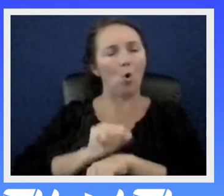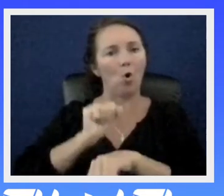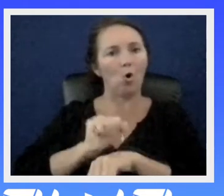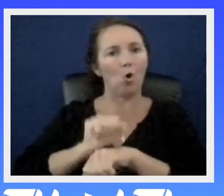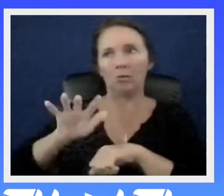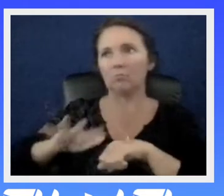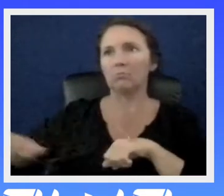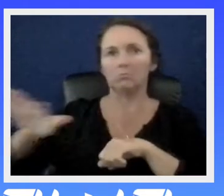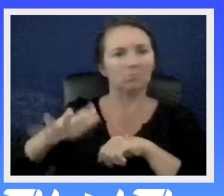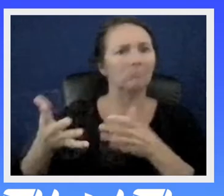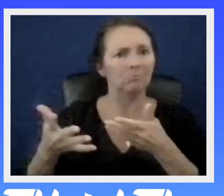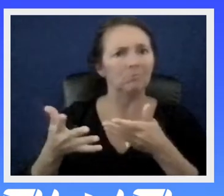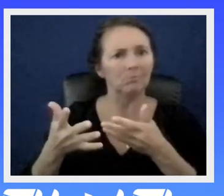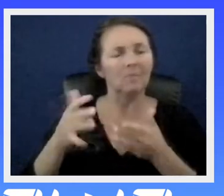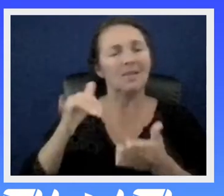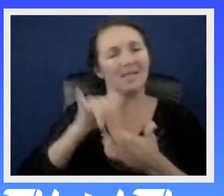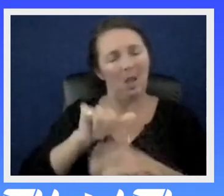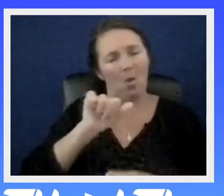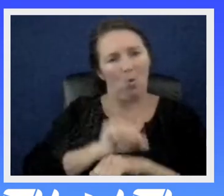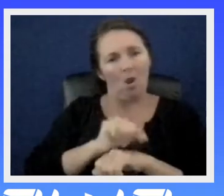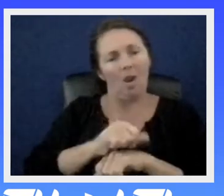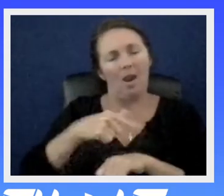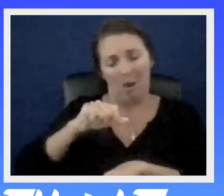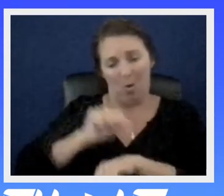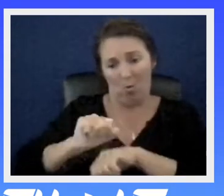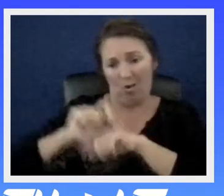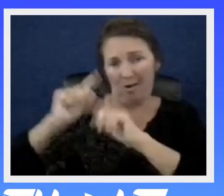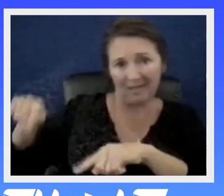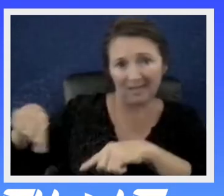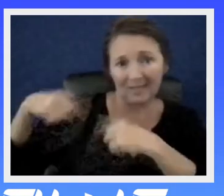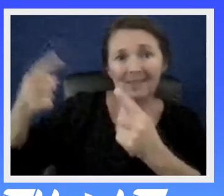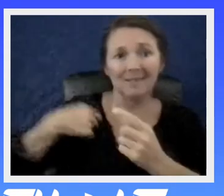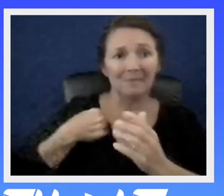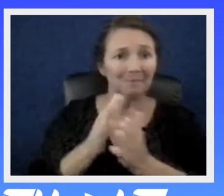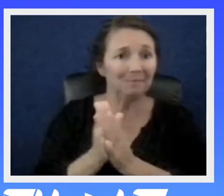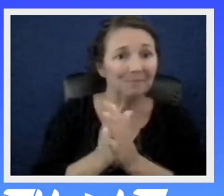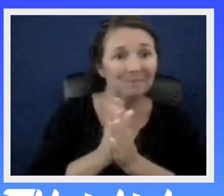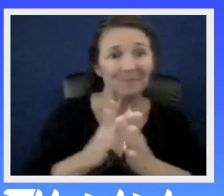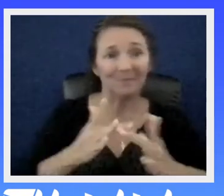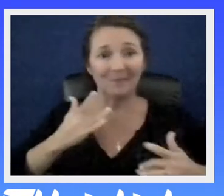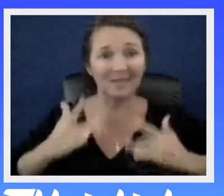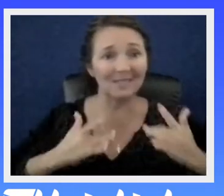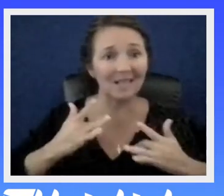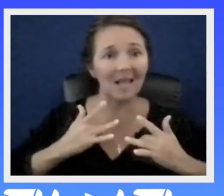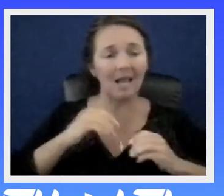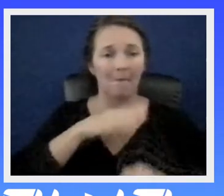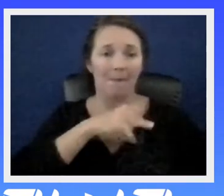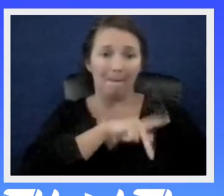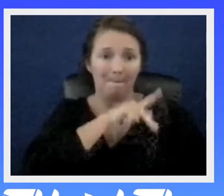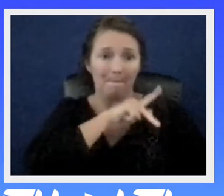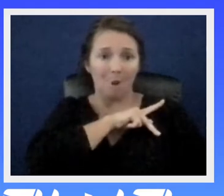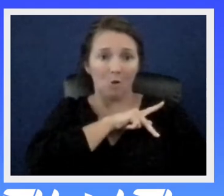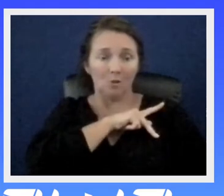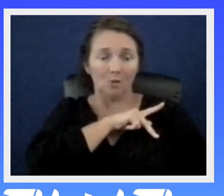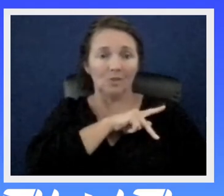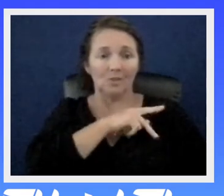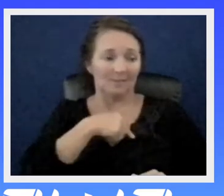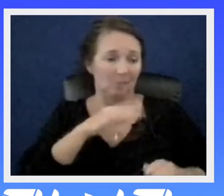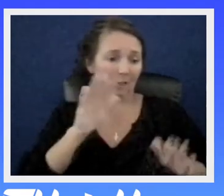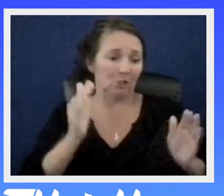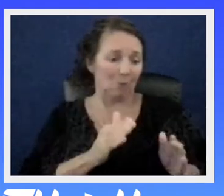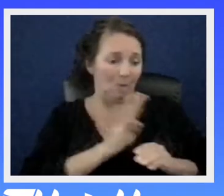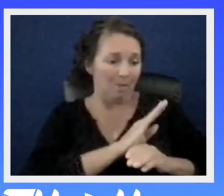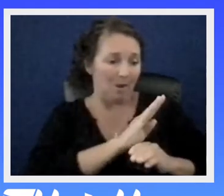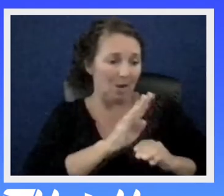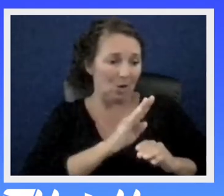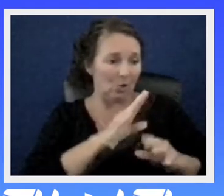This is work that I've been doing, work that I'm excited to be doing, both in my personal life as a small business owner and